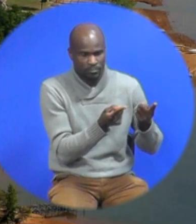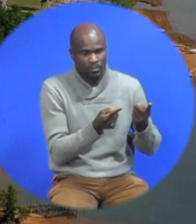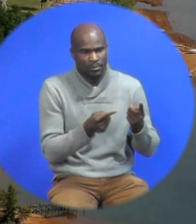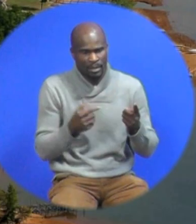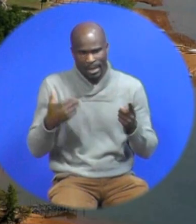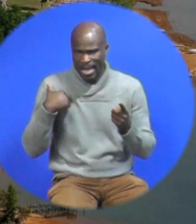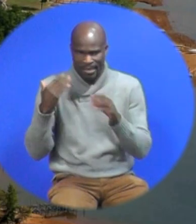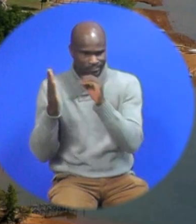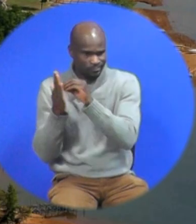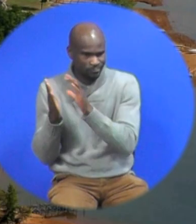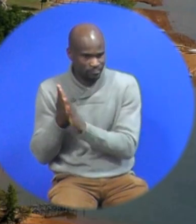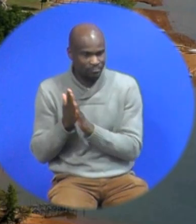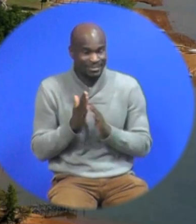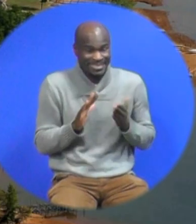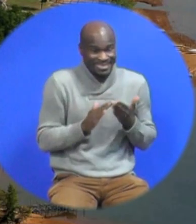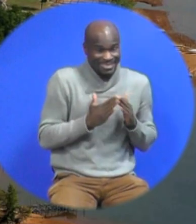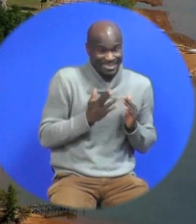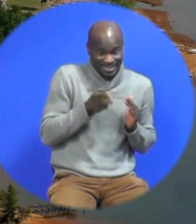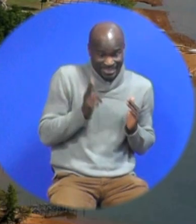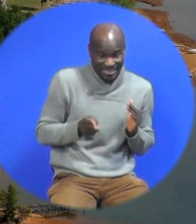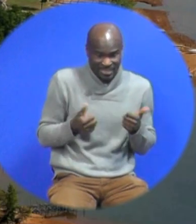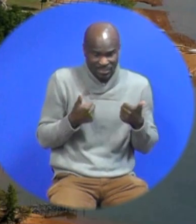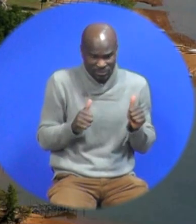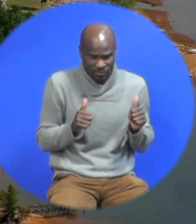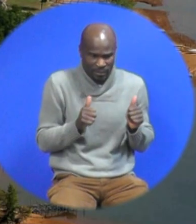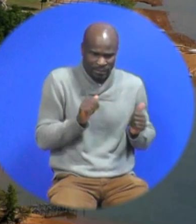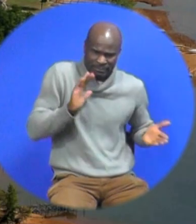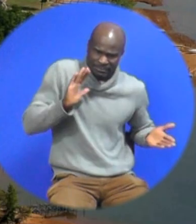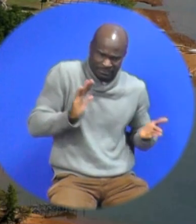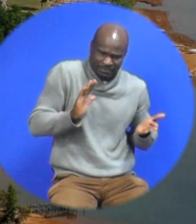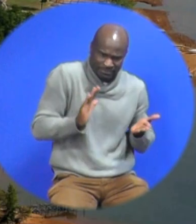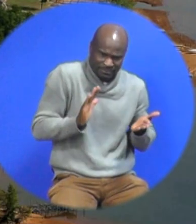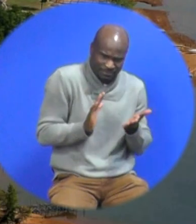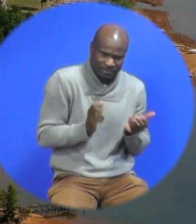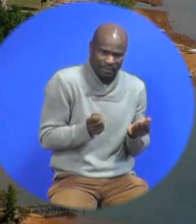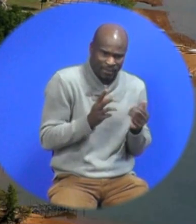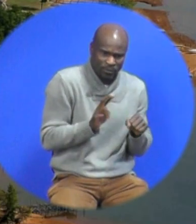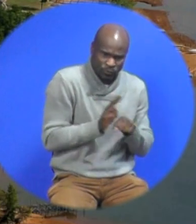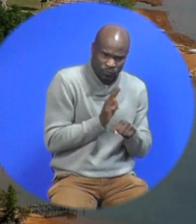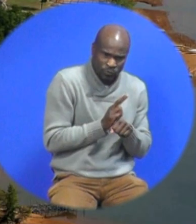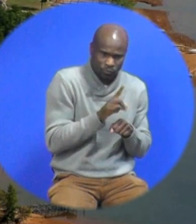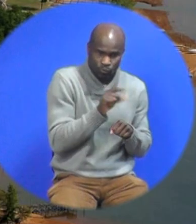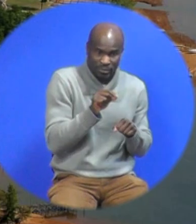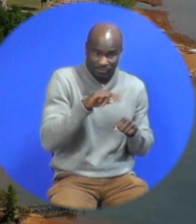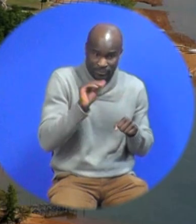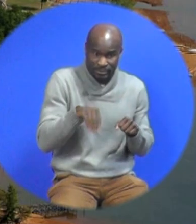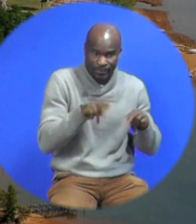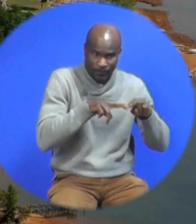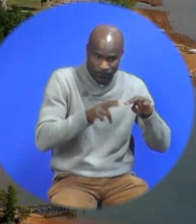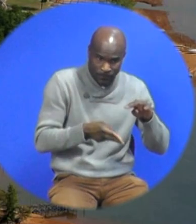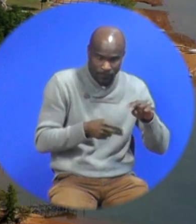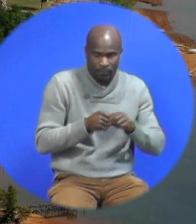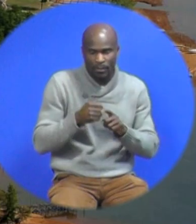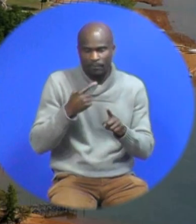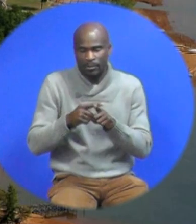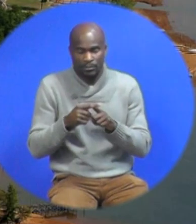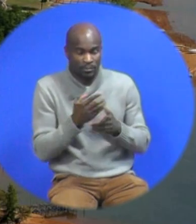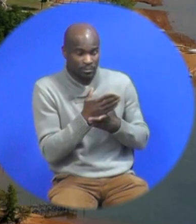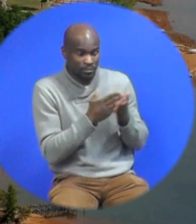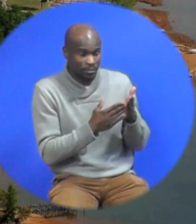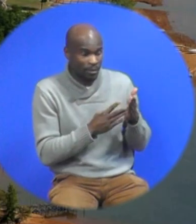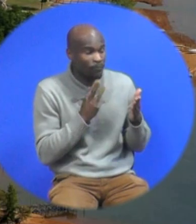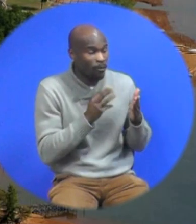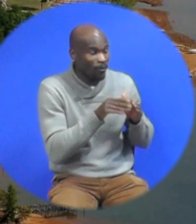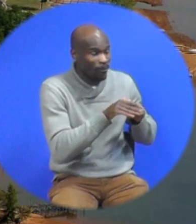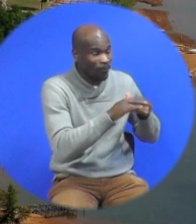city of Hickory was trying to reduce its water usage by 20%. We saw portions of the basin drop by